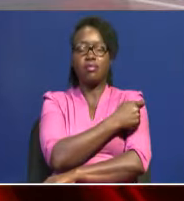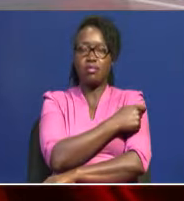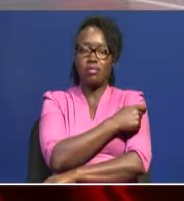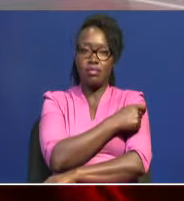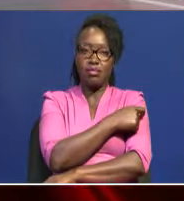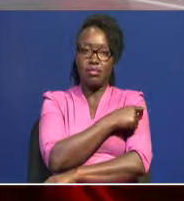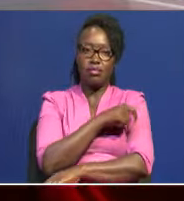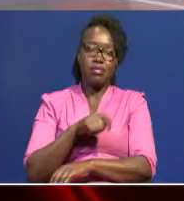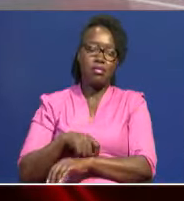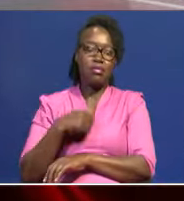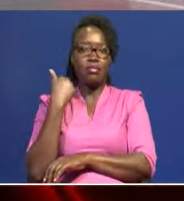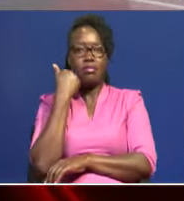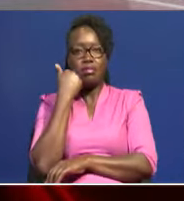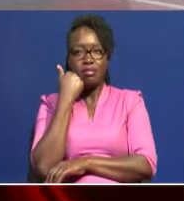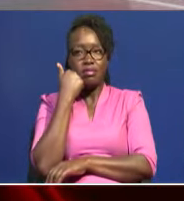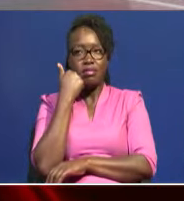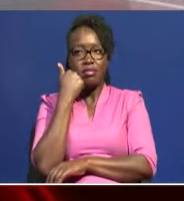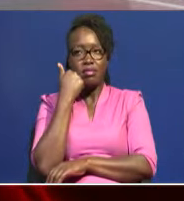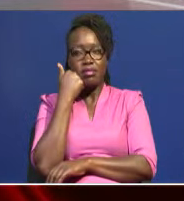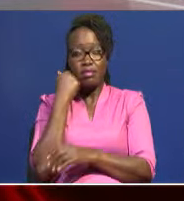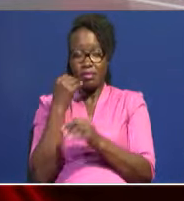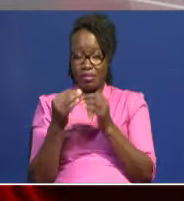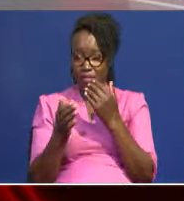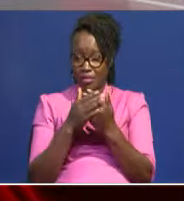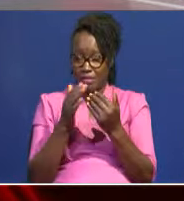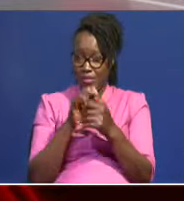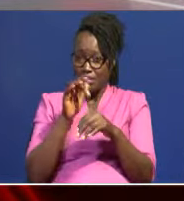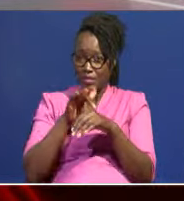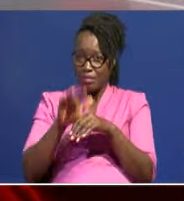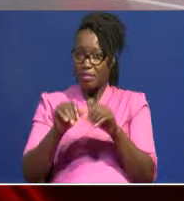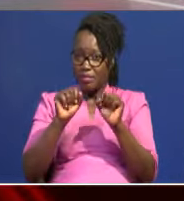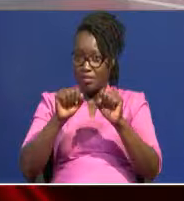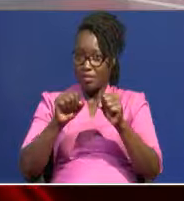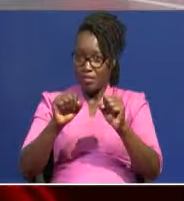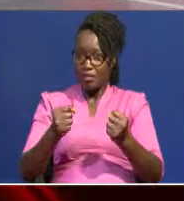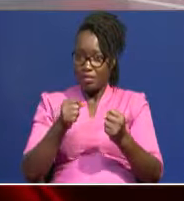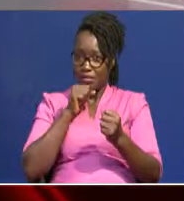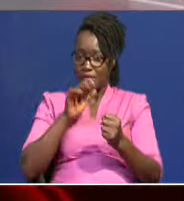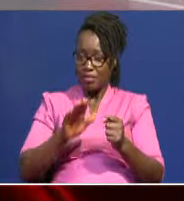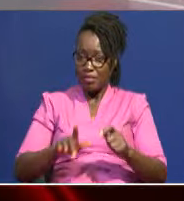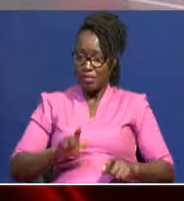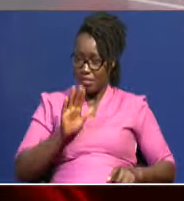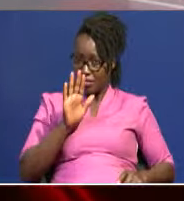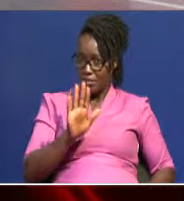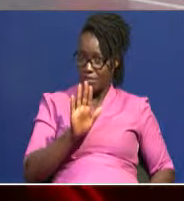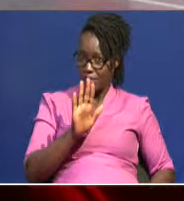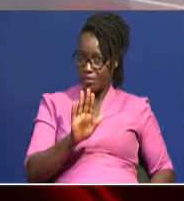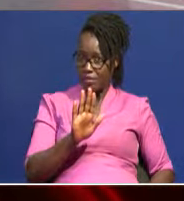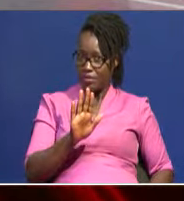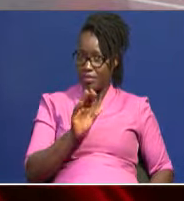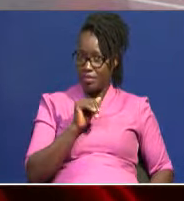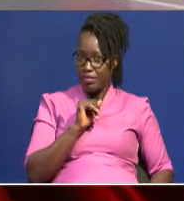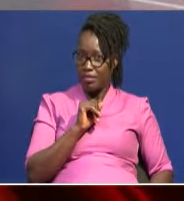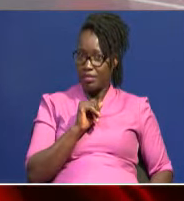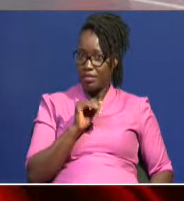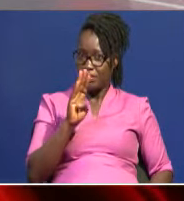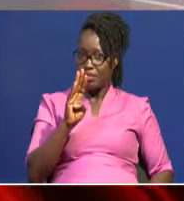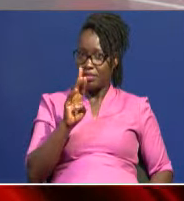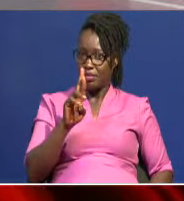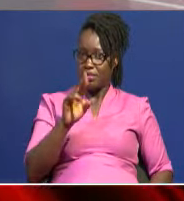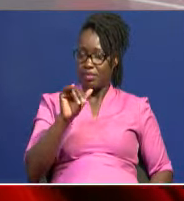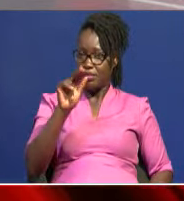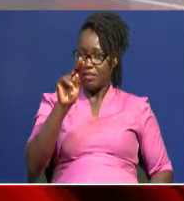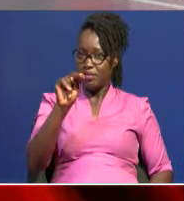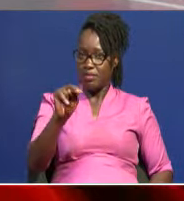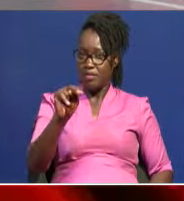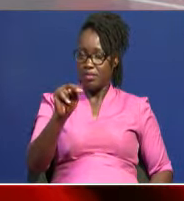when he fell ill, saying timely medical attention would have saved their son's life. Brian Otara was a